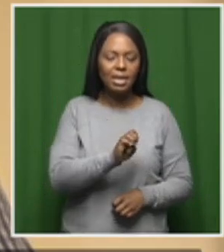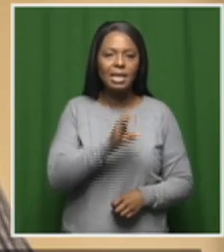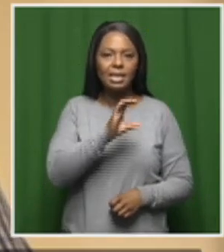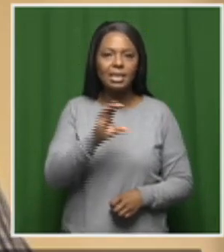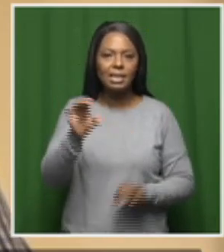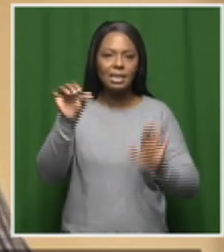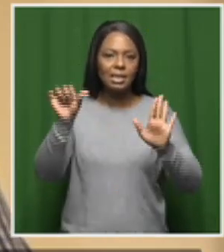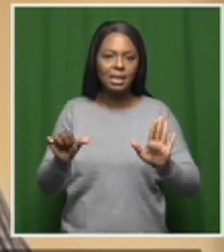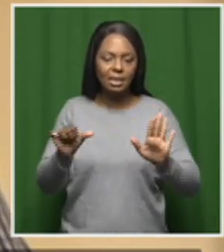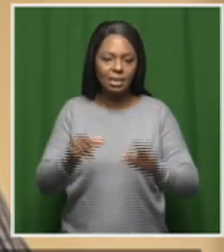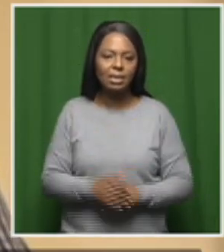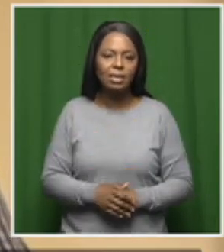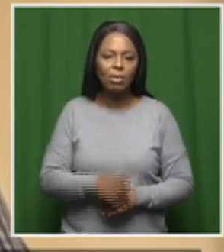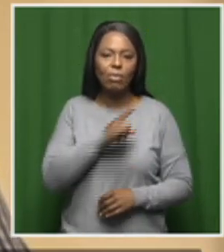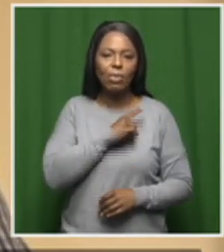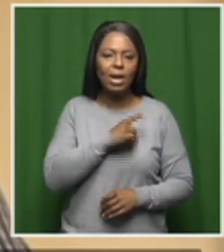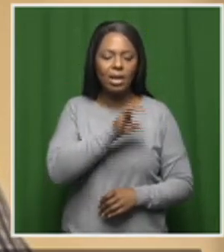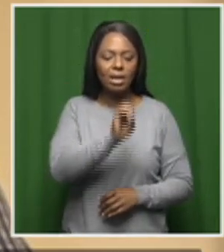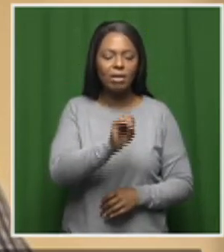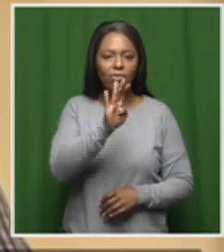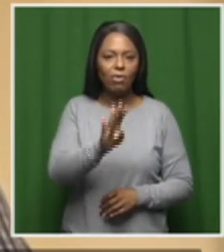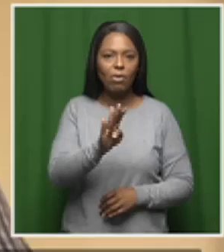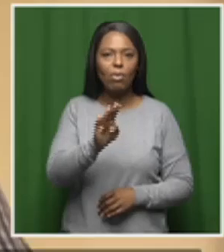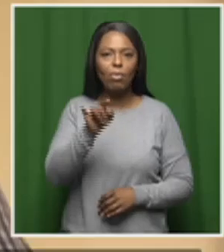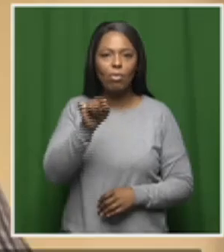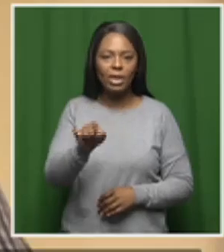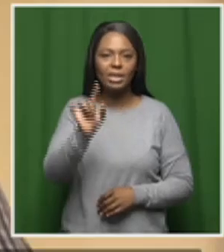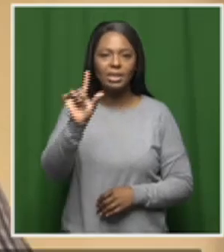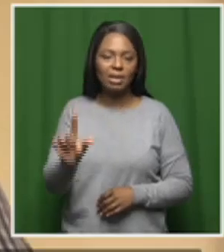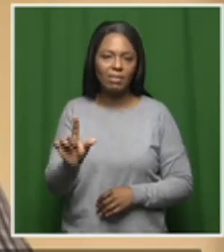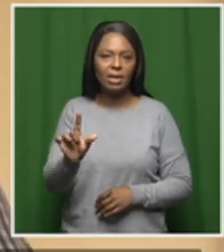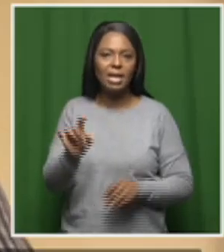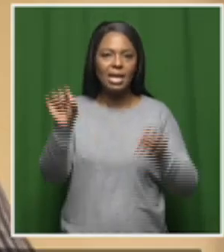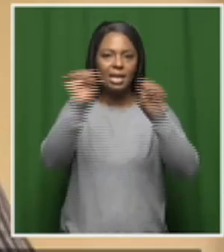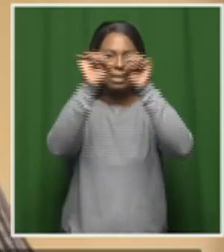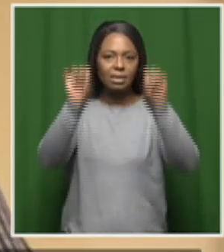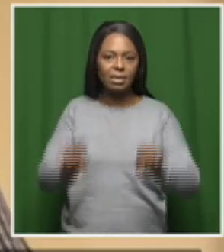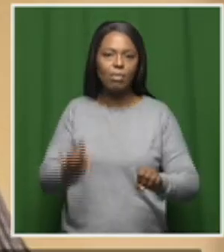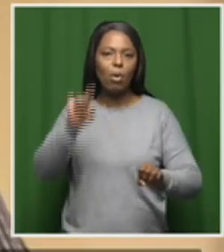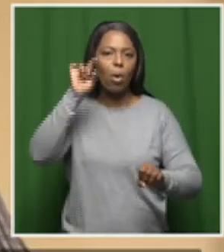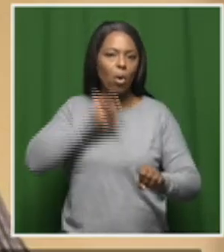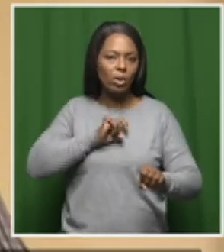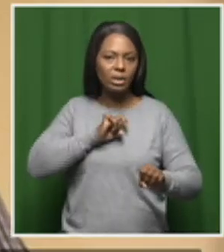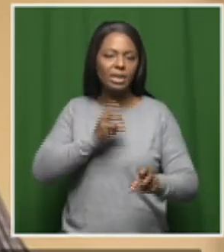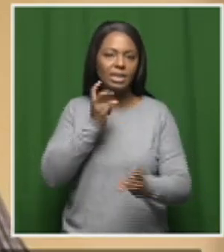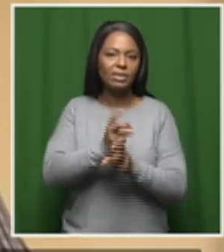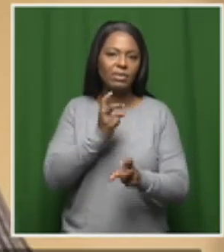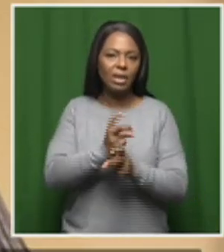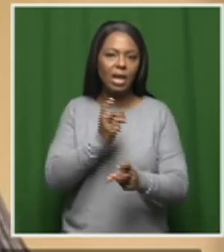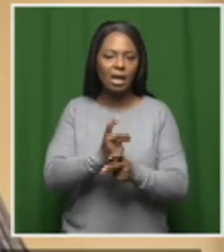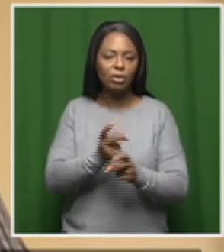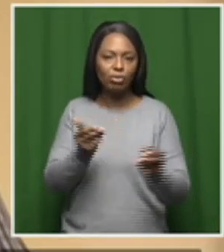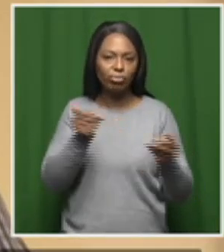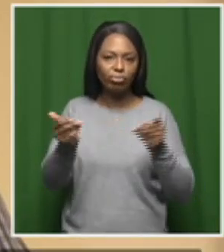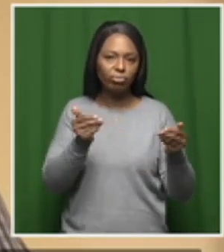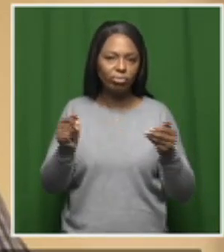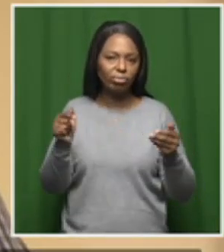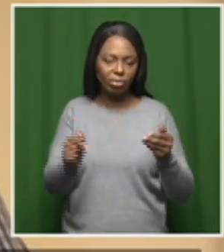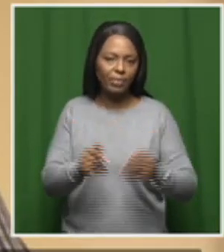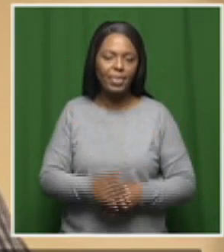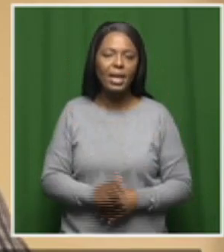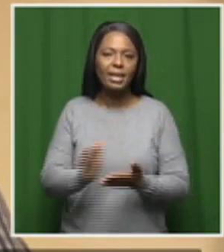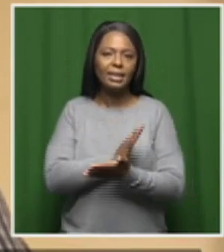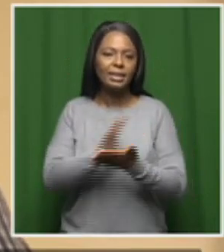the SAB E4.7, was really old and difficult to maintain. So some of